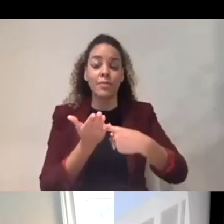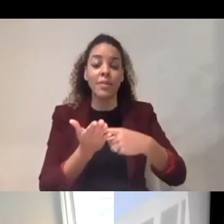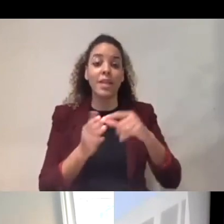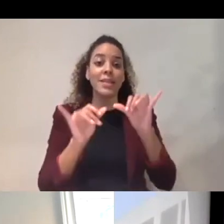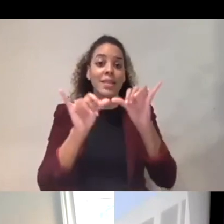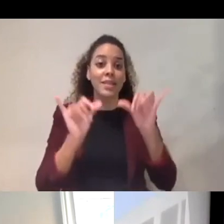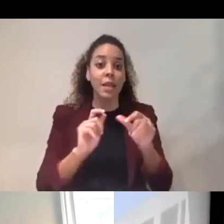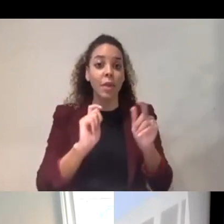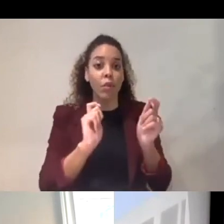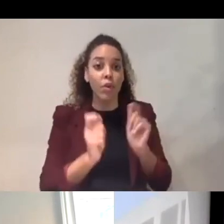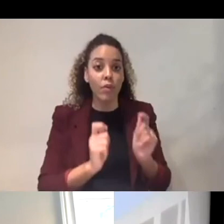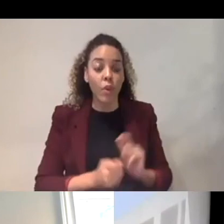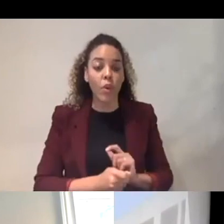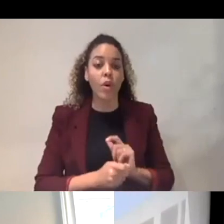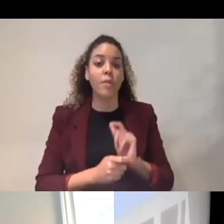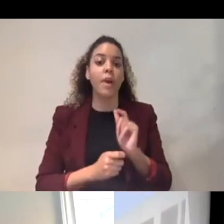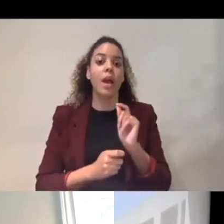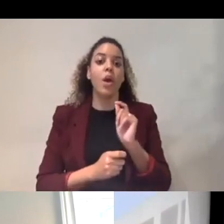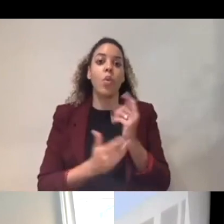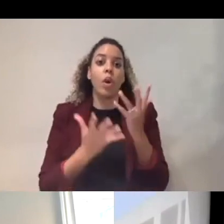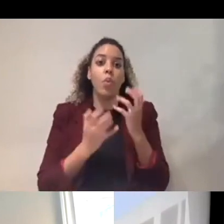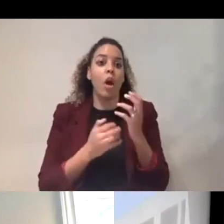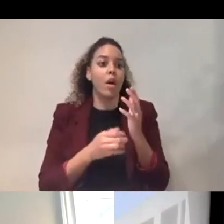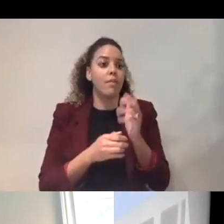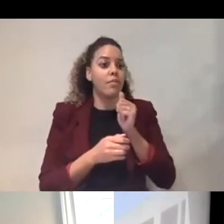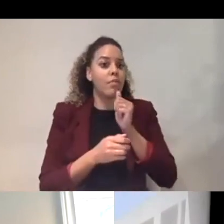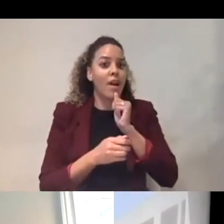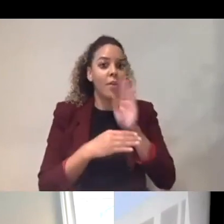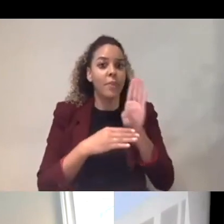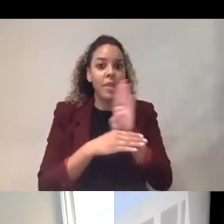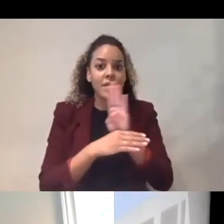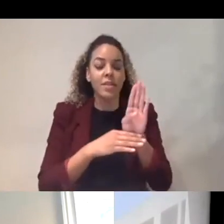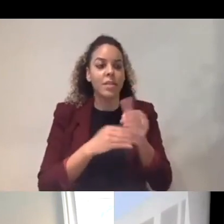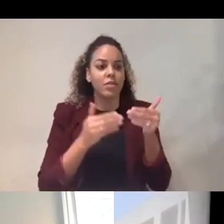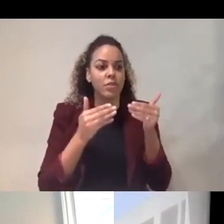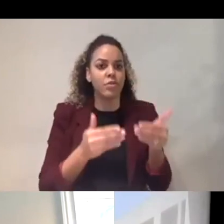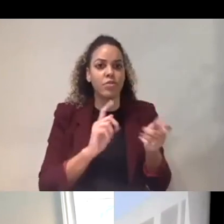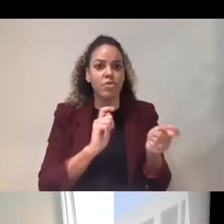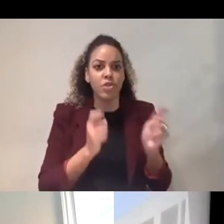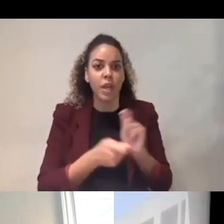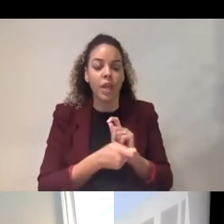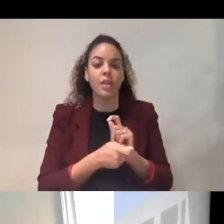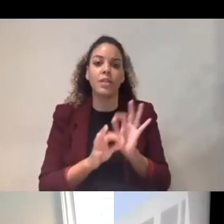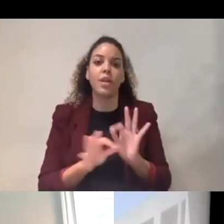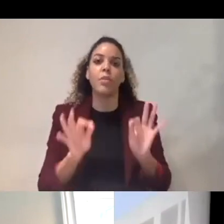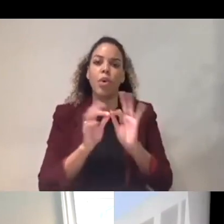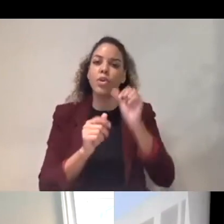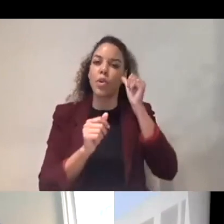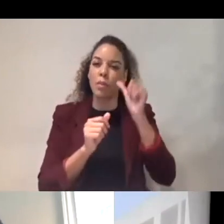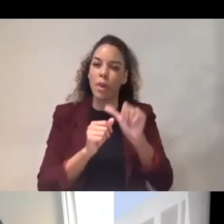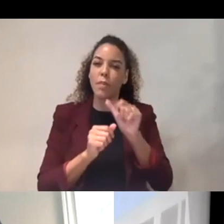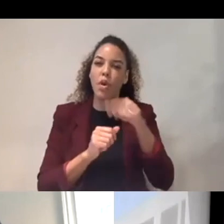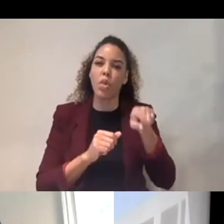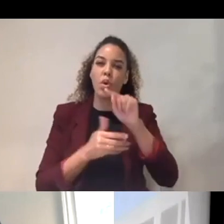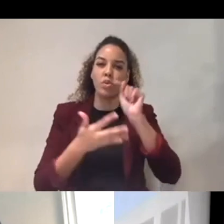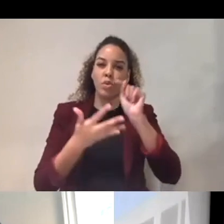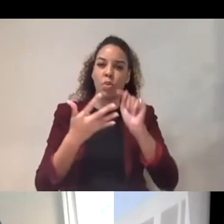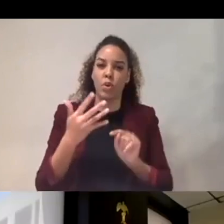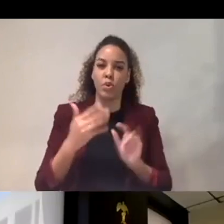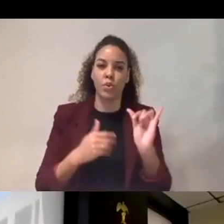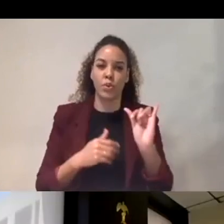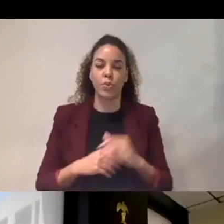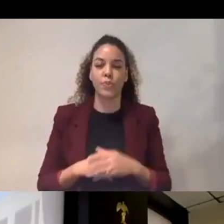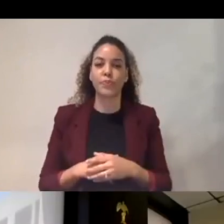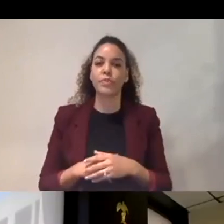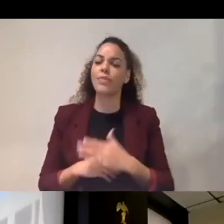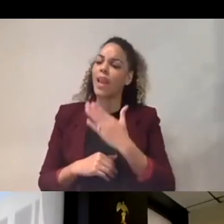incentivize the private sector to take action, as we change technology, those sorts of things. Wonderful. Thank you, Shane. And I'm really glad you